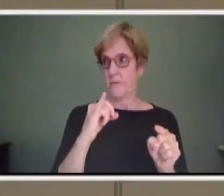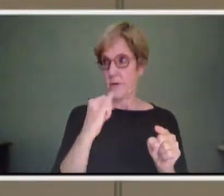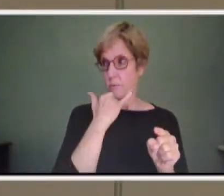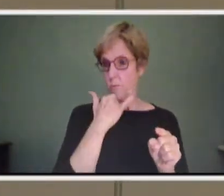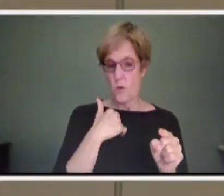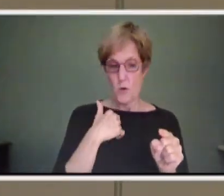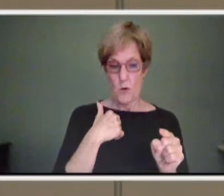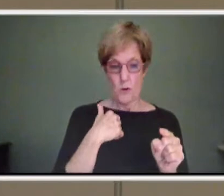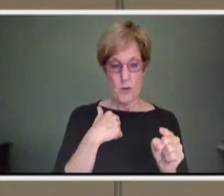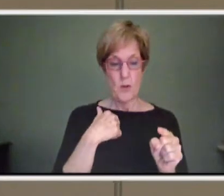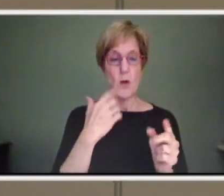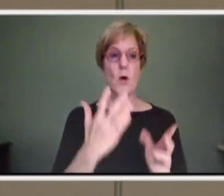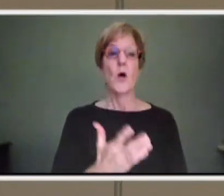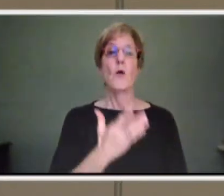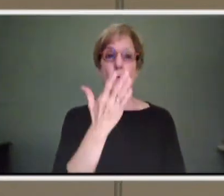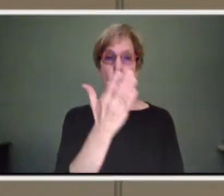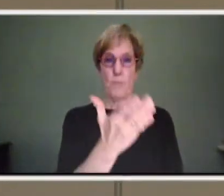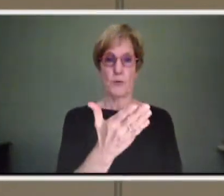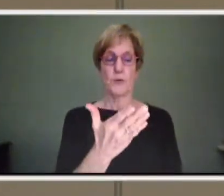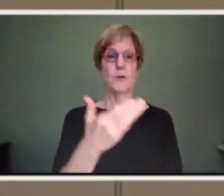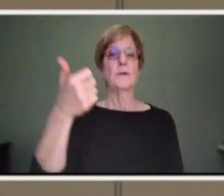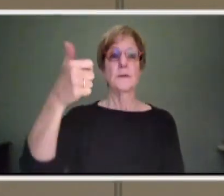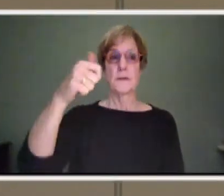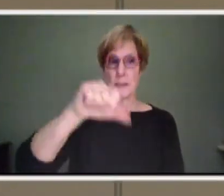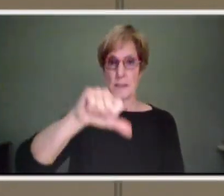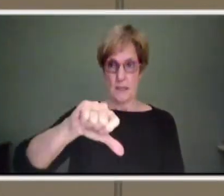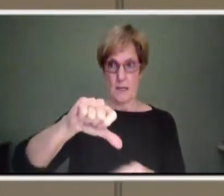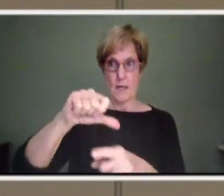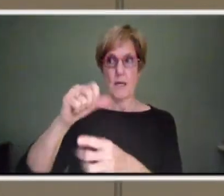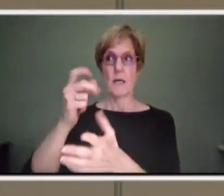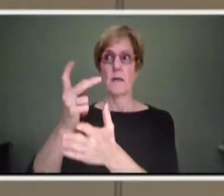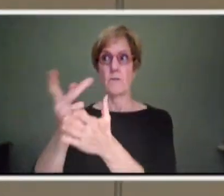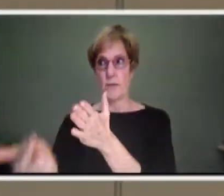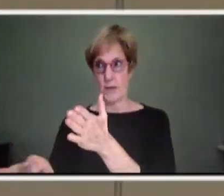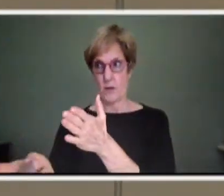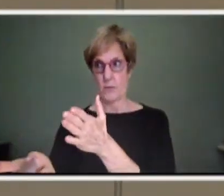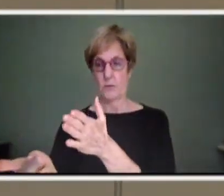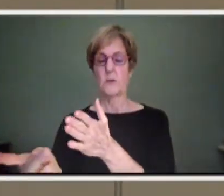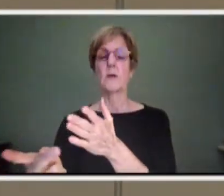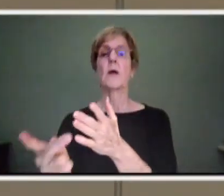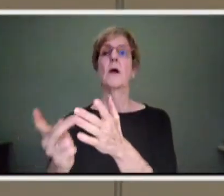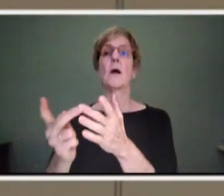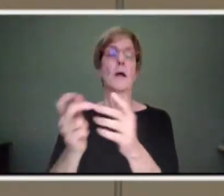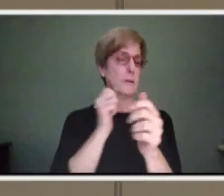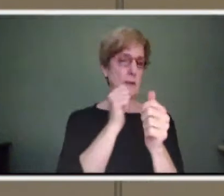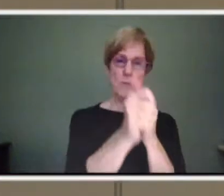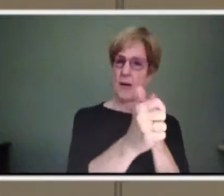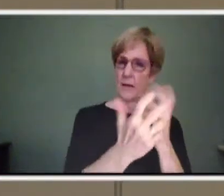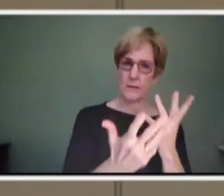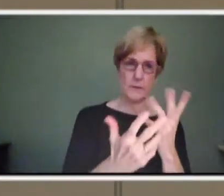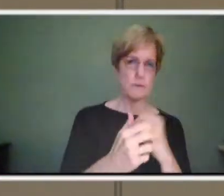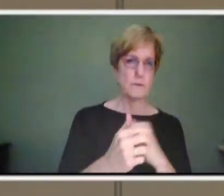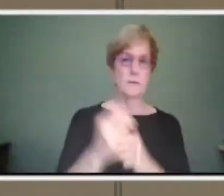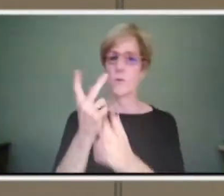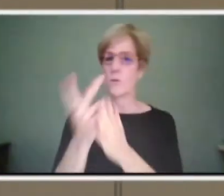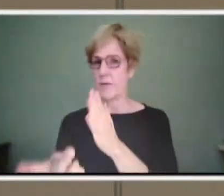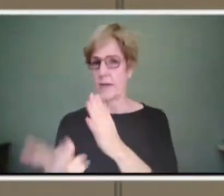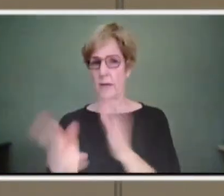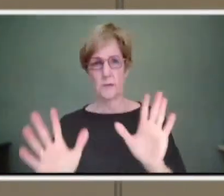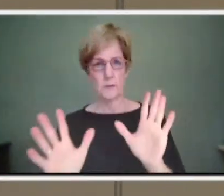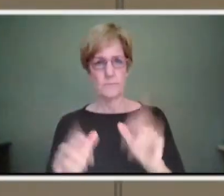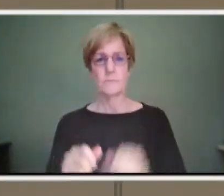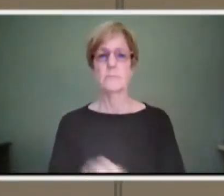The motion to deny the petition fails. We would go, if it passes, it carries. If it fails, we go back to the original